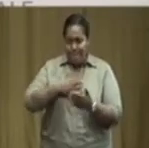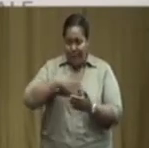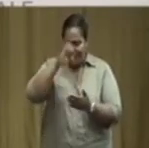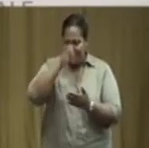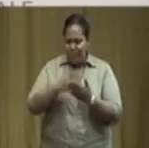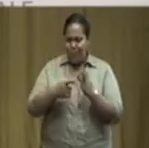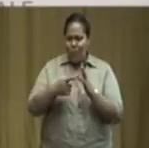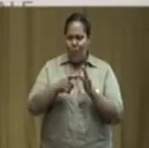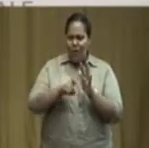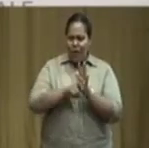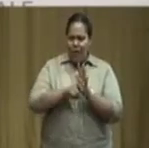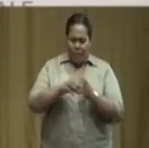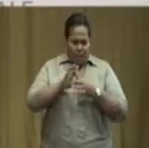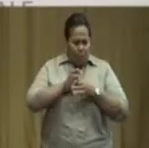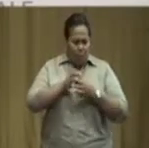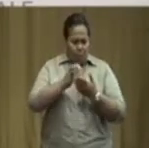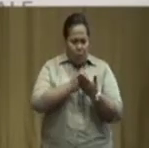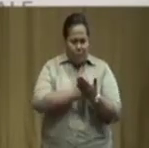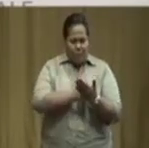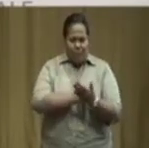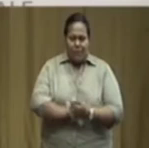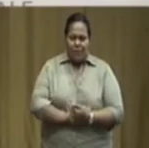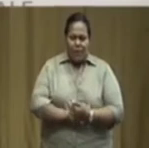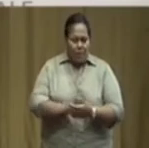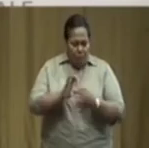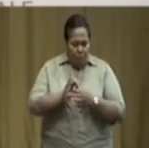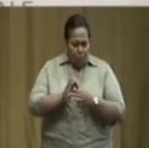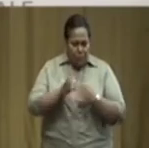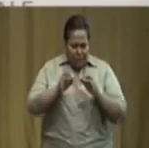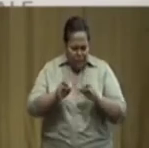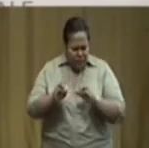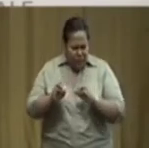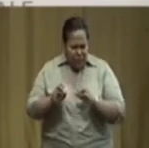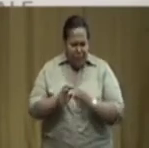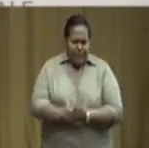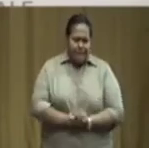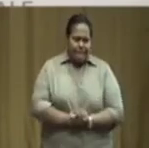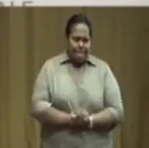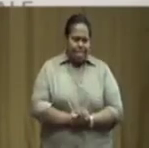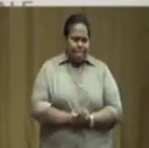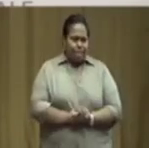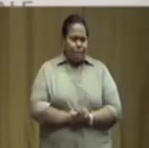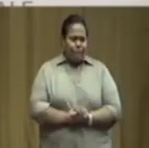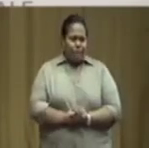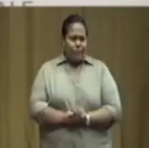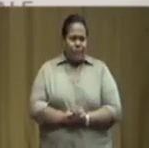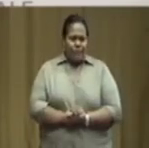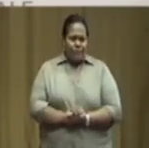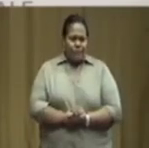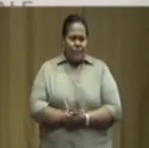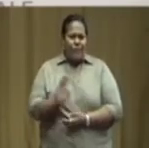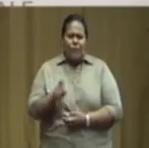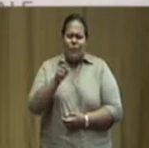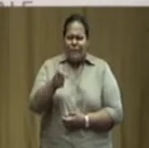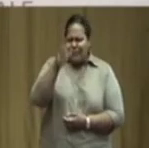me within my own courses and within my own teaching, really just in case there's anybody who's still wary of the term or wary